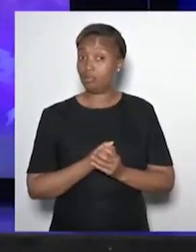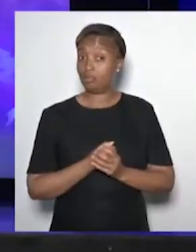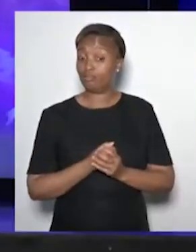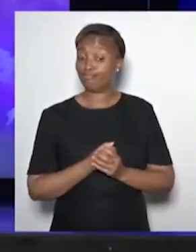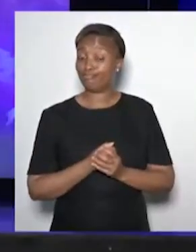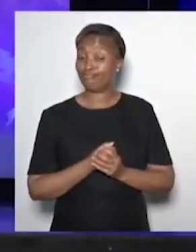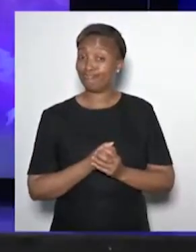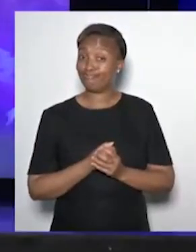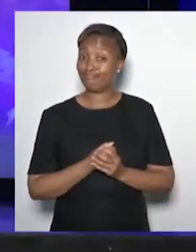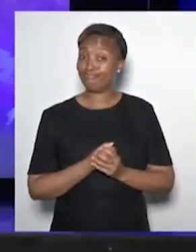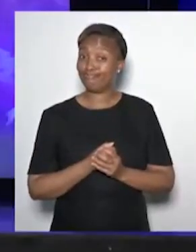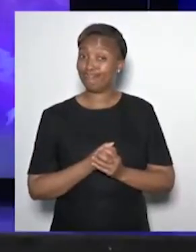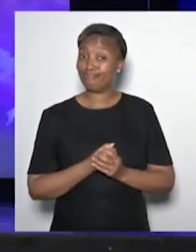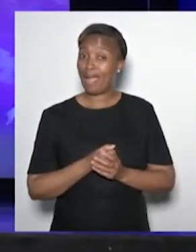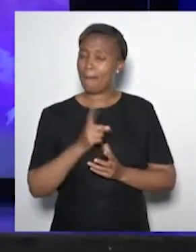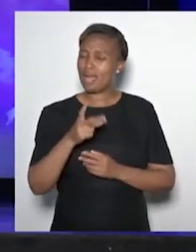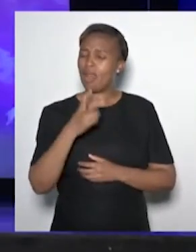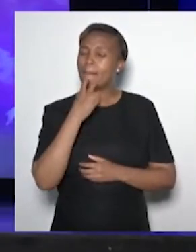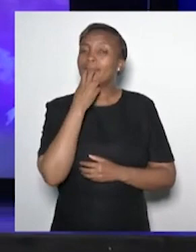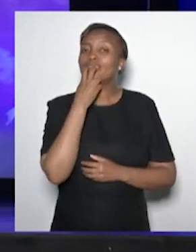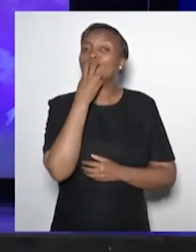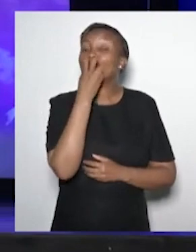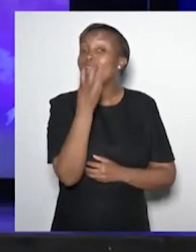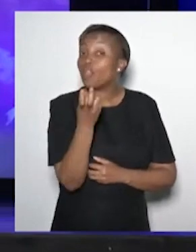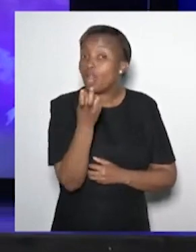Who was miraculously